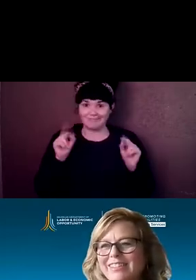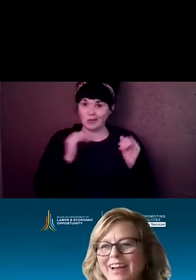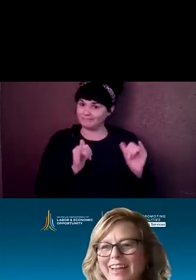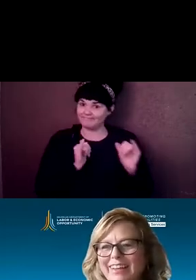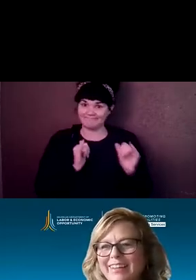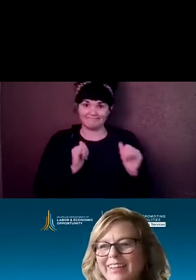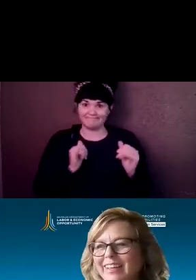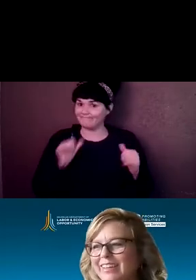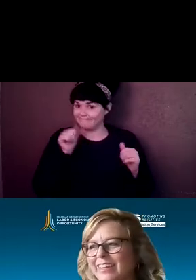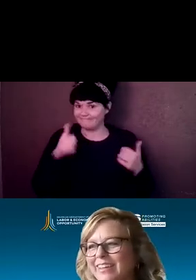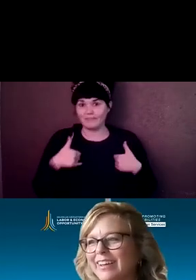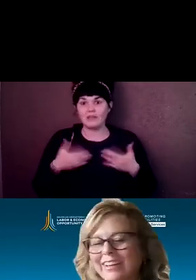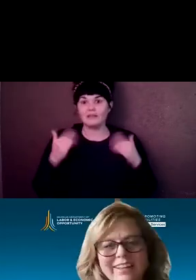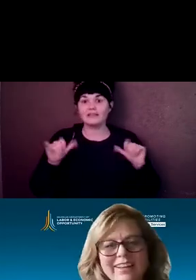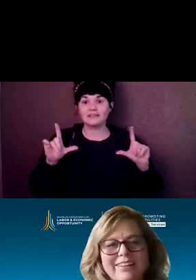next slide,